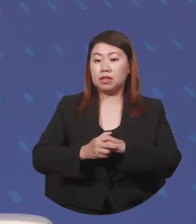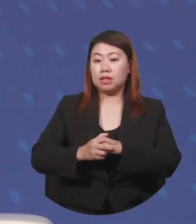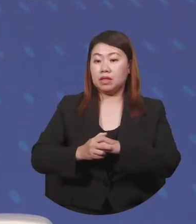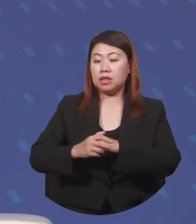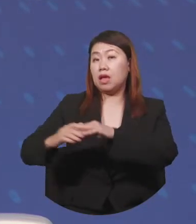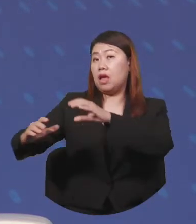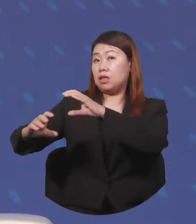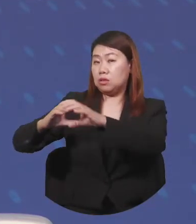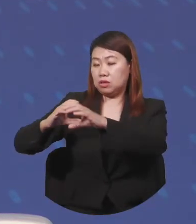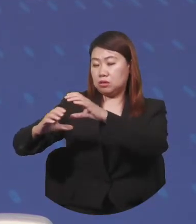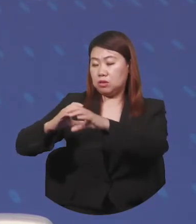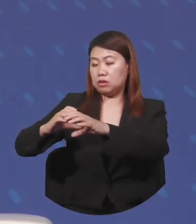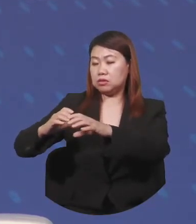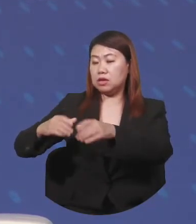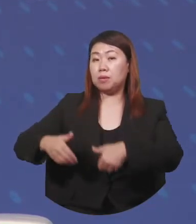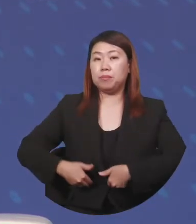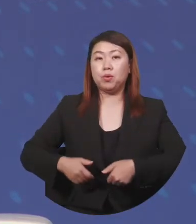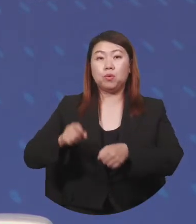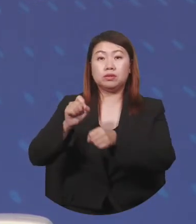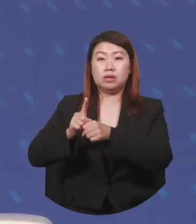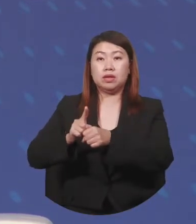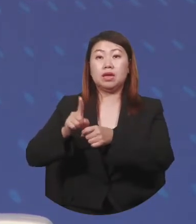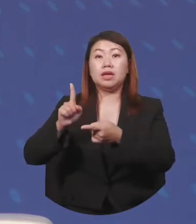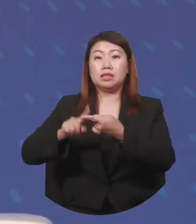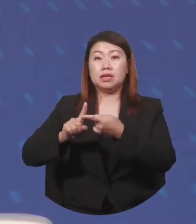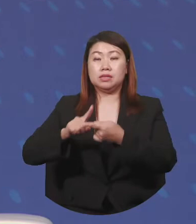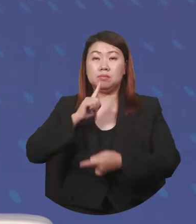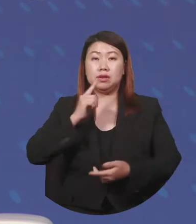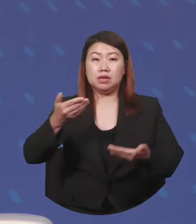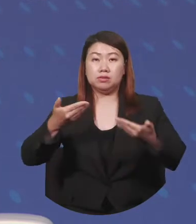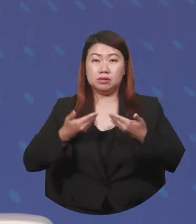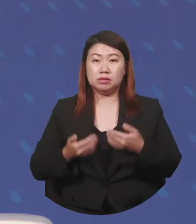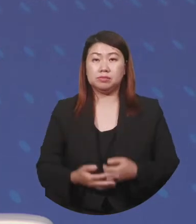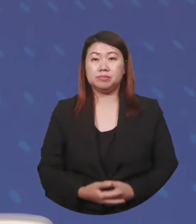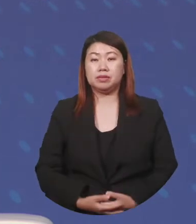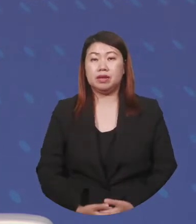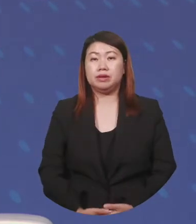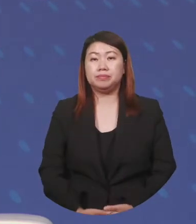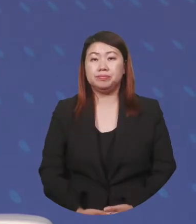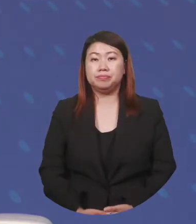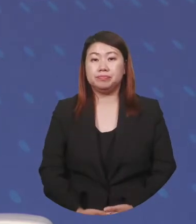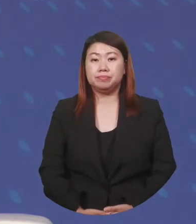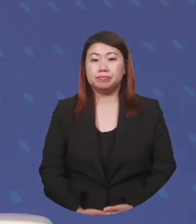partners and actors. It's very important, thank you. Raga, can I turn to you?